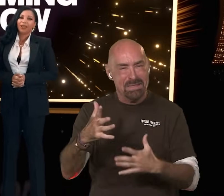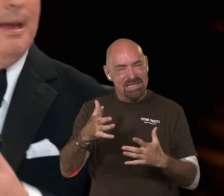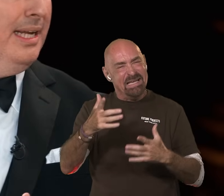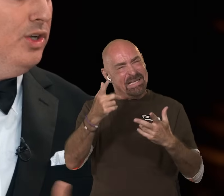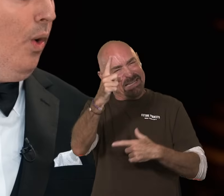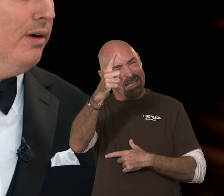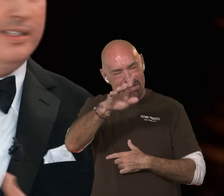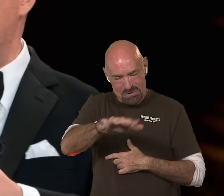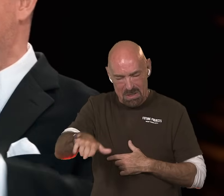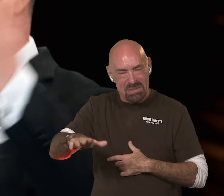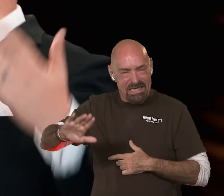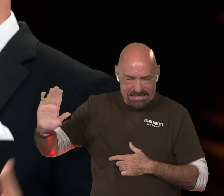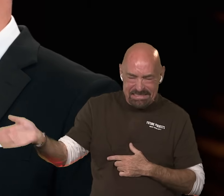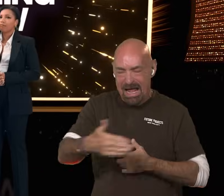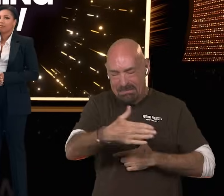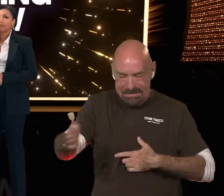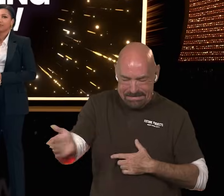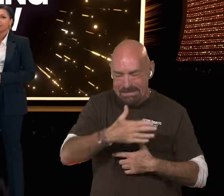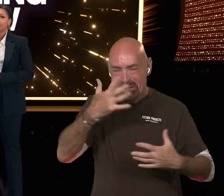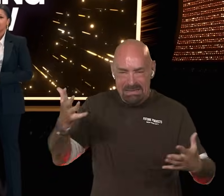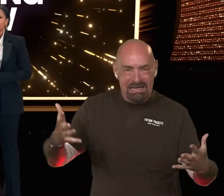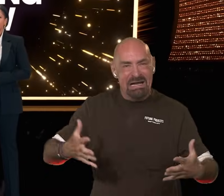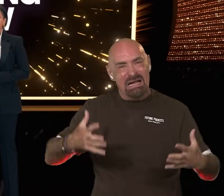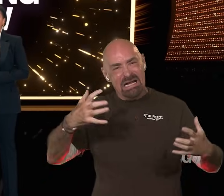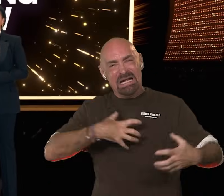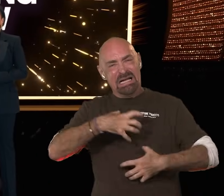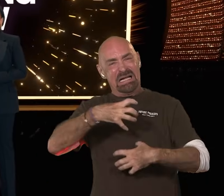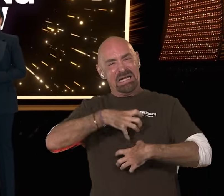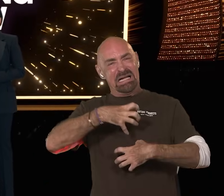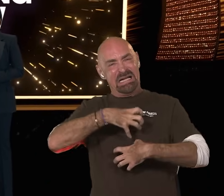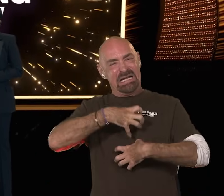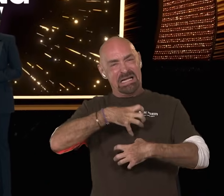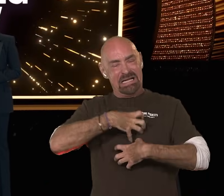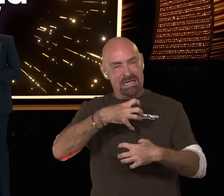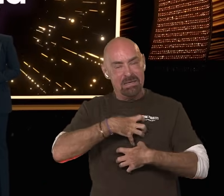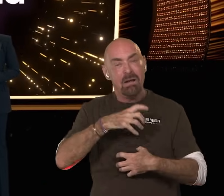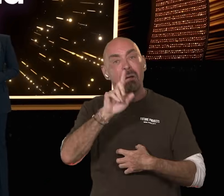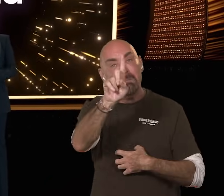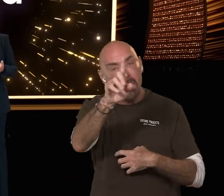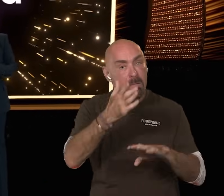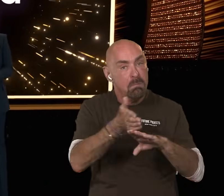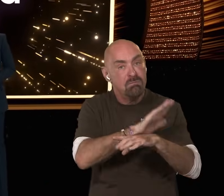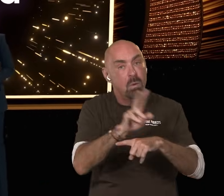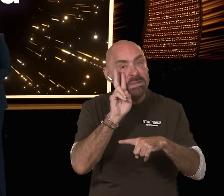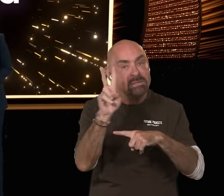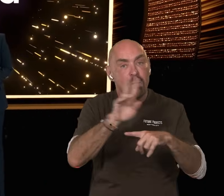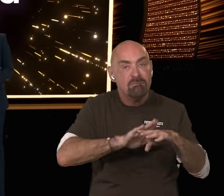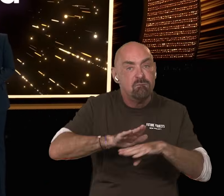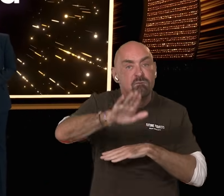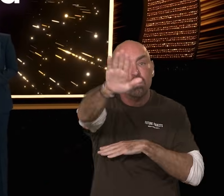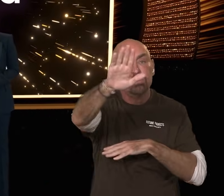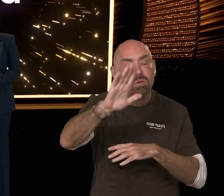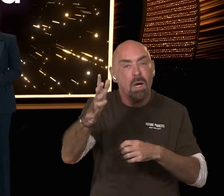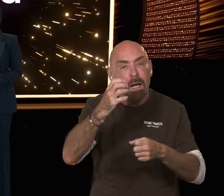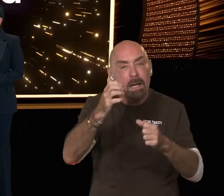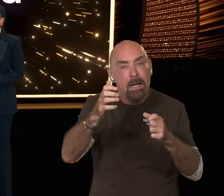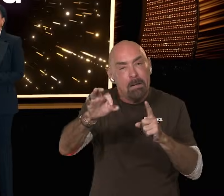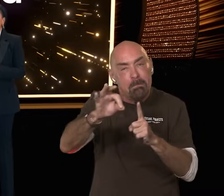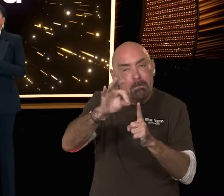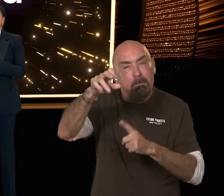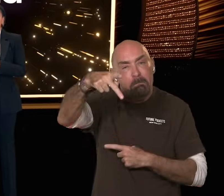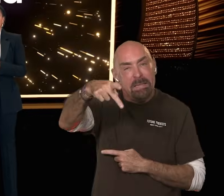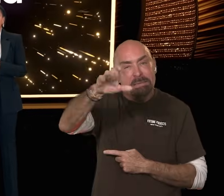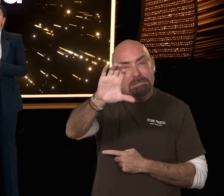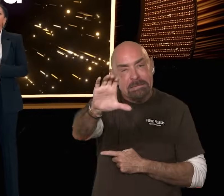would be slamming doors and belittling me in public and still asking for V-Bucks in Fortnite. Yeah, well, before we take a look at the future of PC